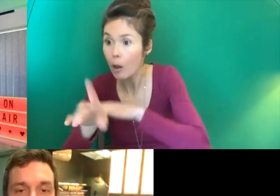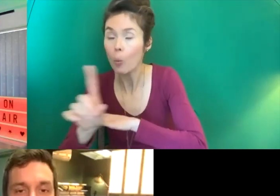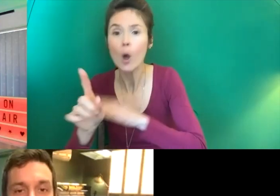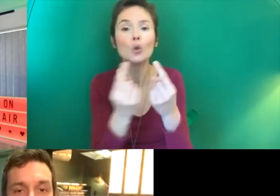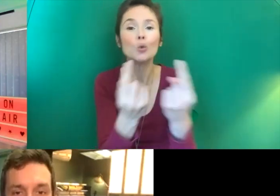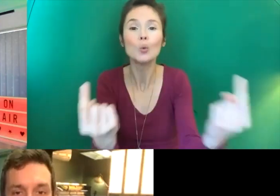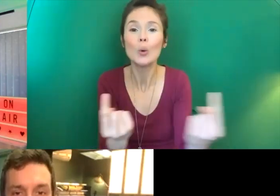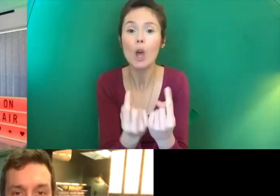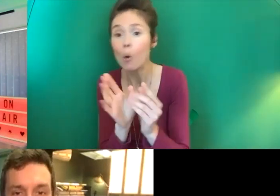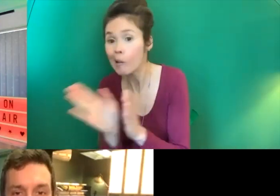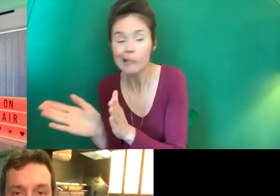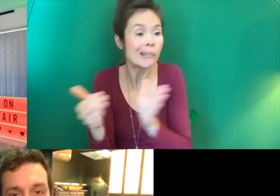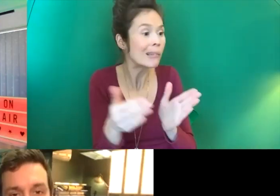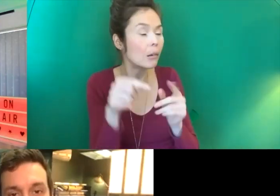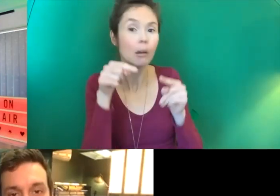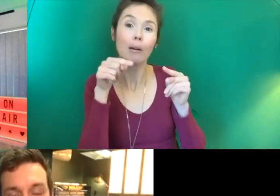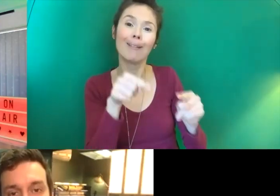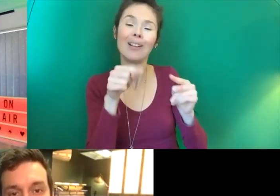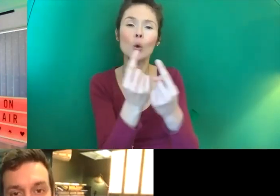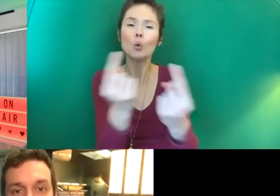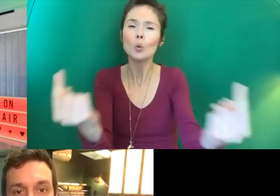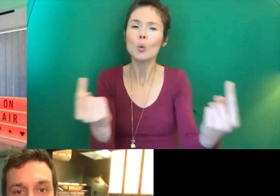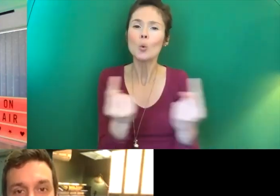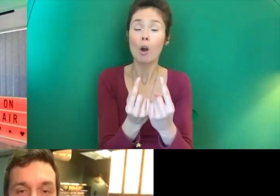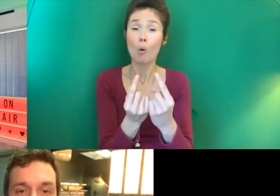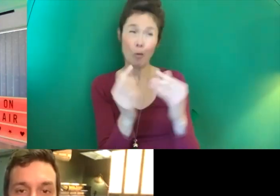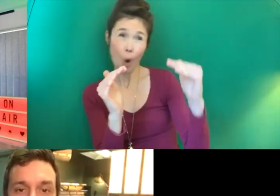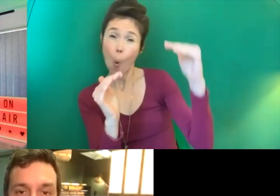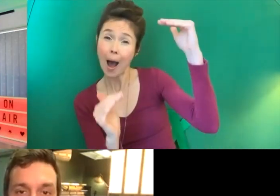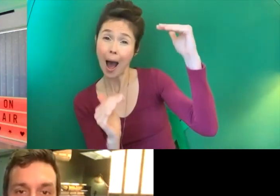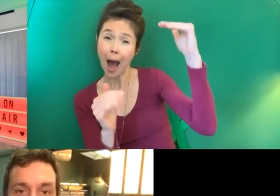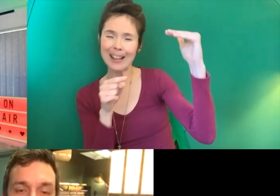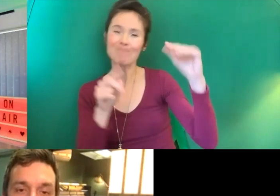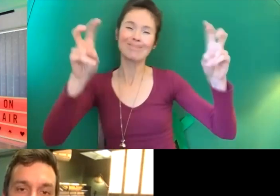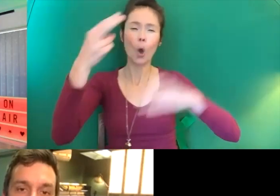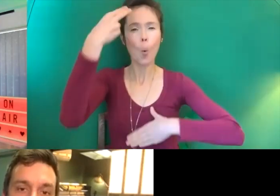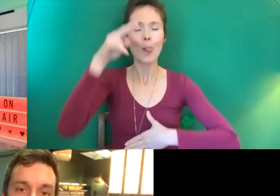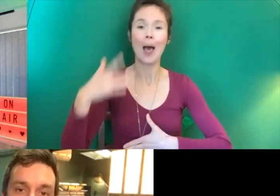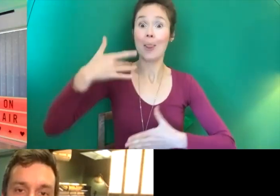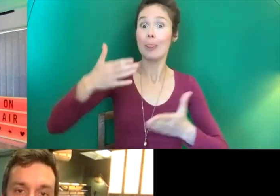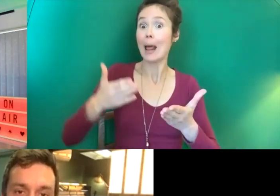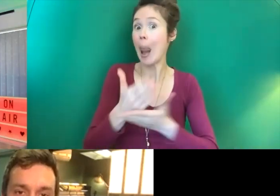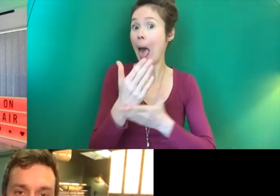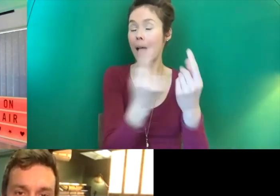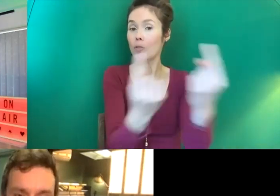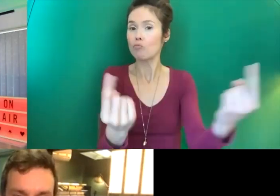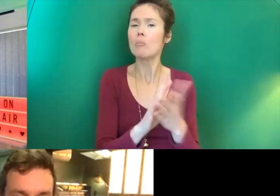all is a room that we kept on a much higher level, which is a live room, which means that the